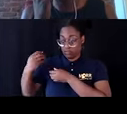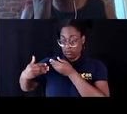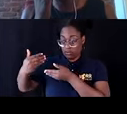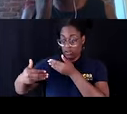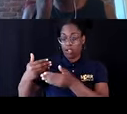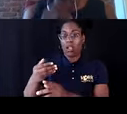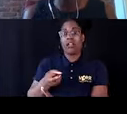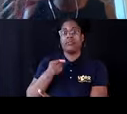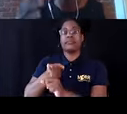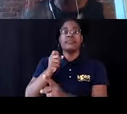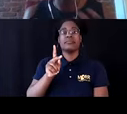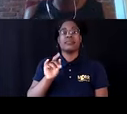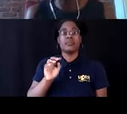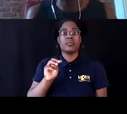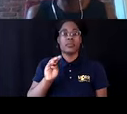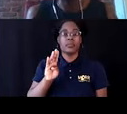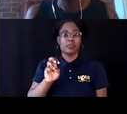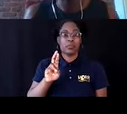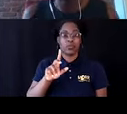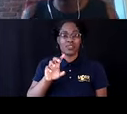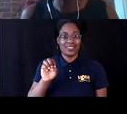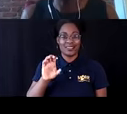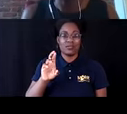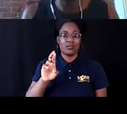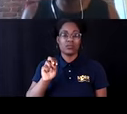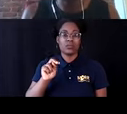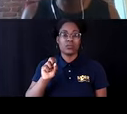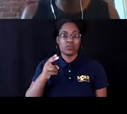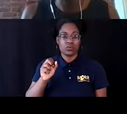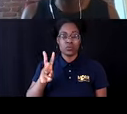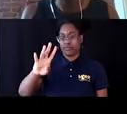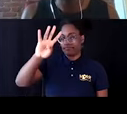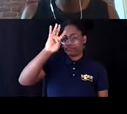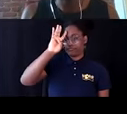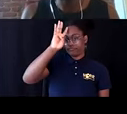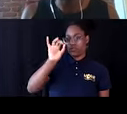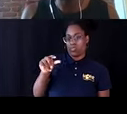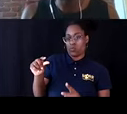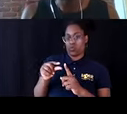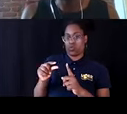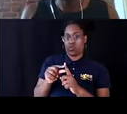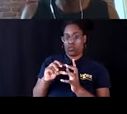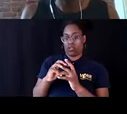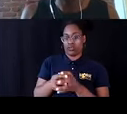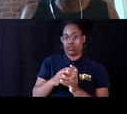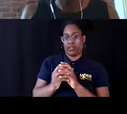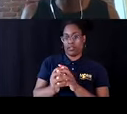200 years in order to bring communities together to advocate for true freedom from multiple